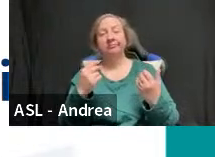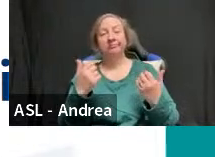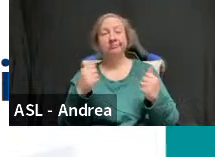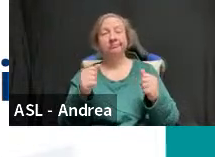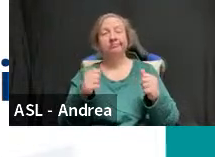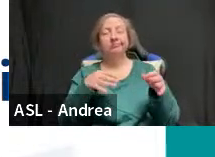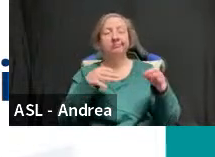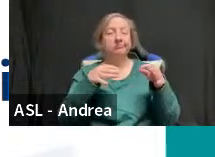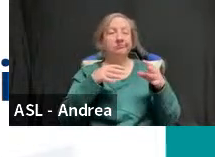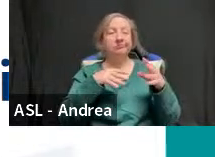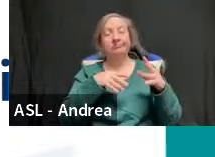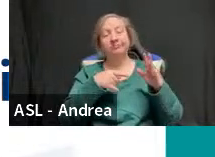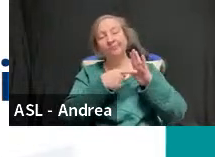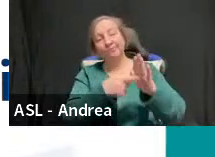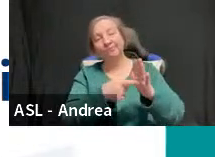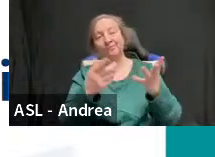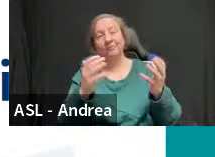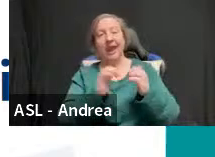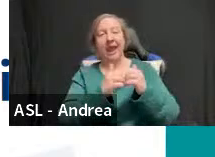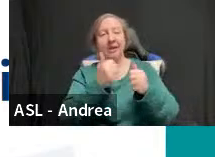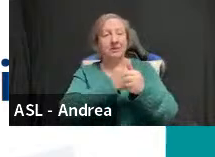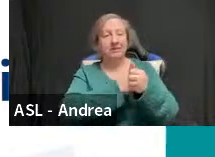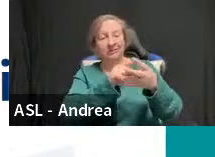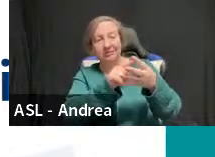trying to evaluate the performance of these.